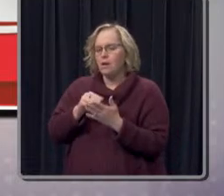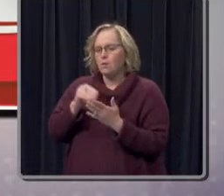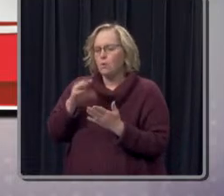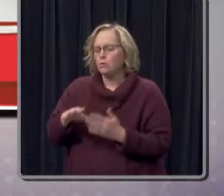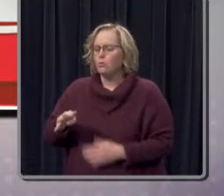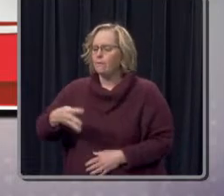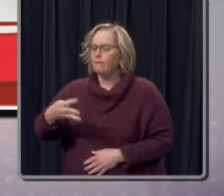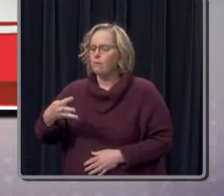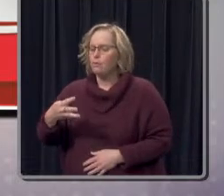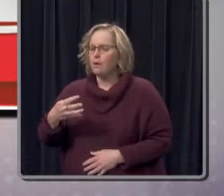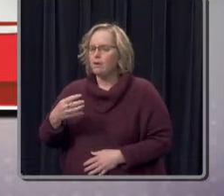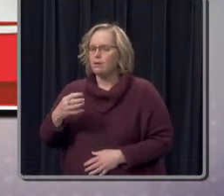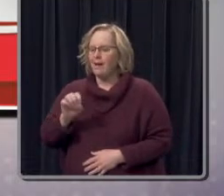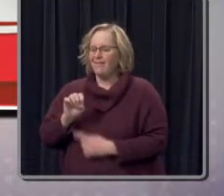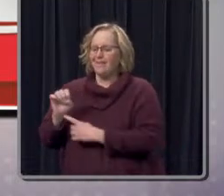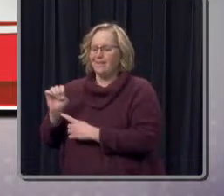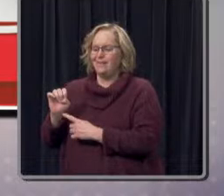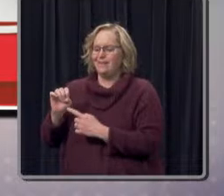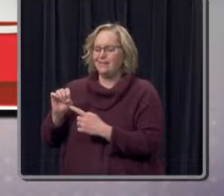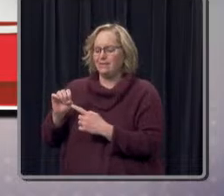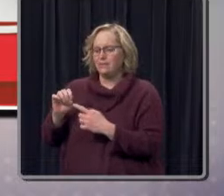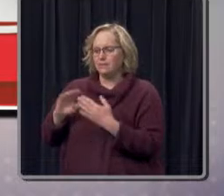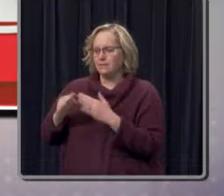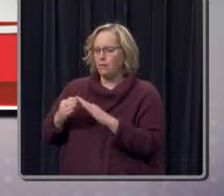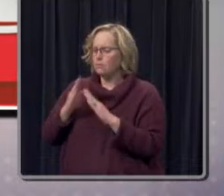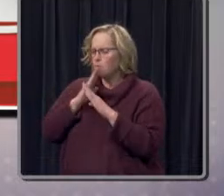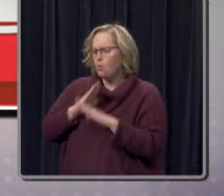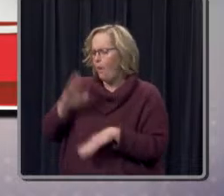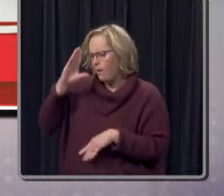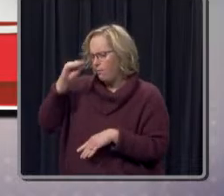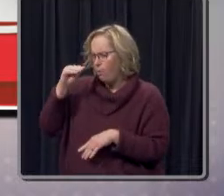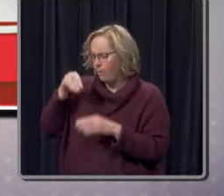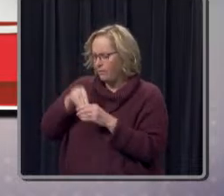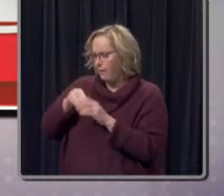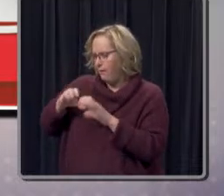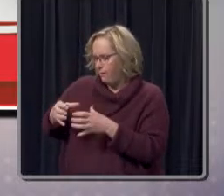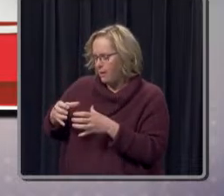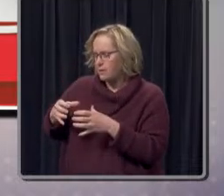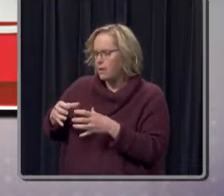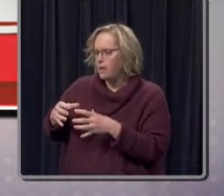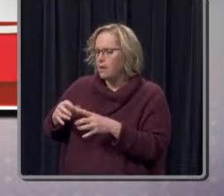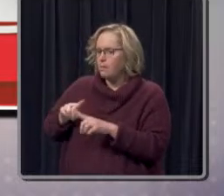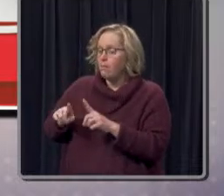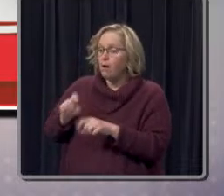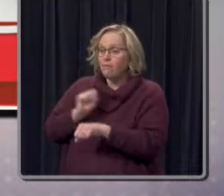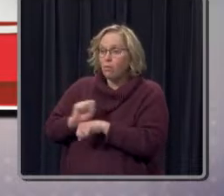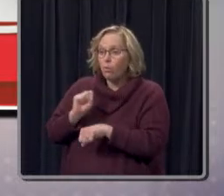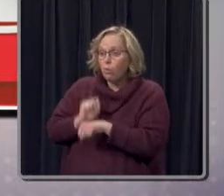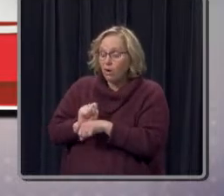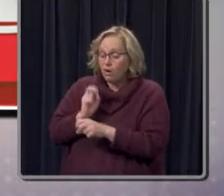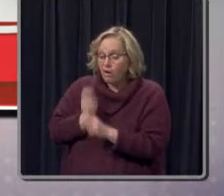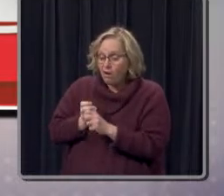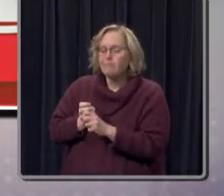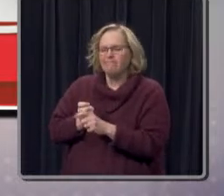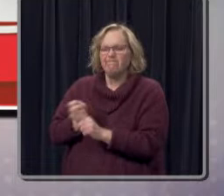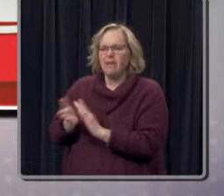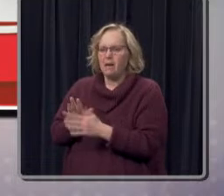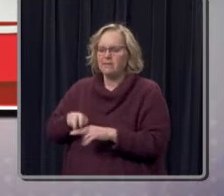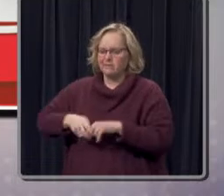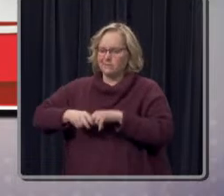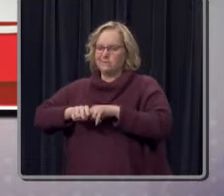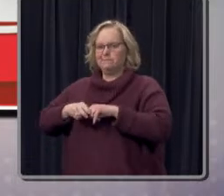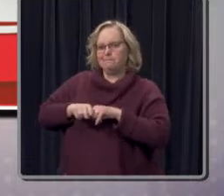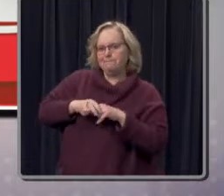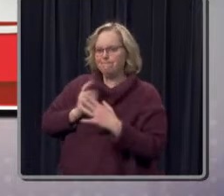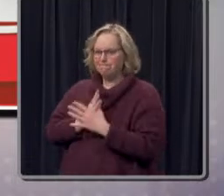the east side of town, a quiet boy in class, but when the work gets hard, he gets disruptive. Has a hard time